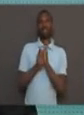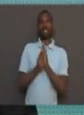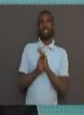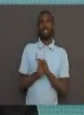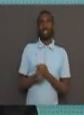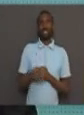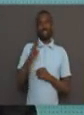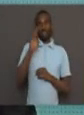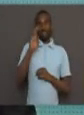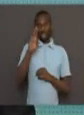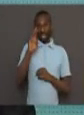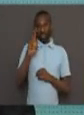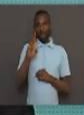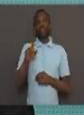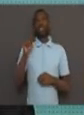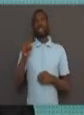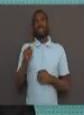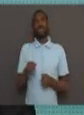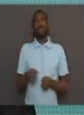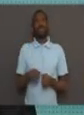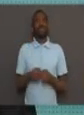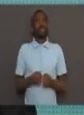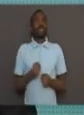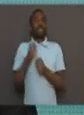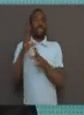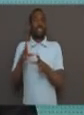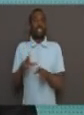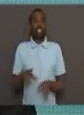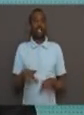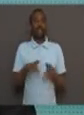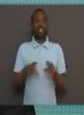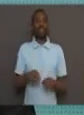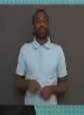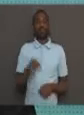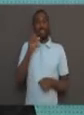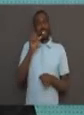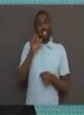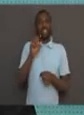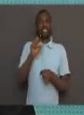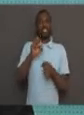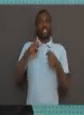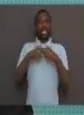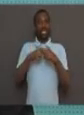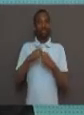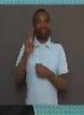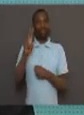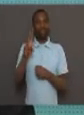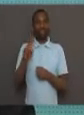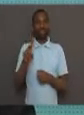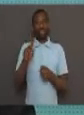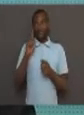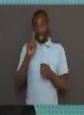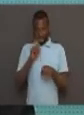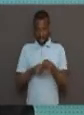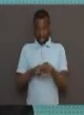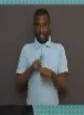as burning coal, release at most a few electron volts